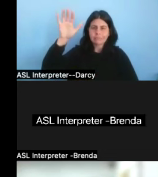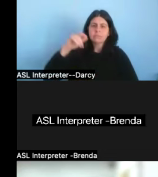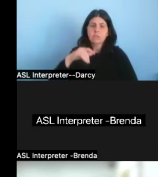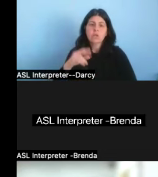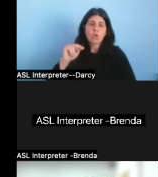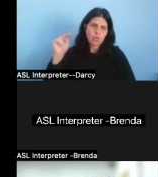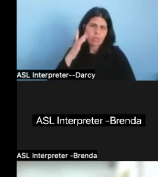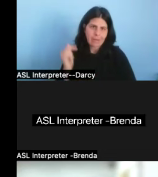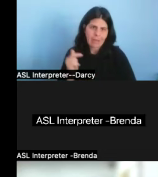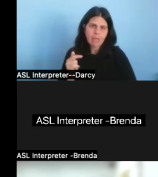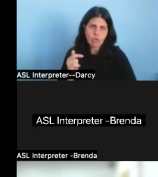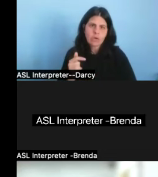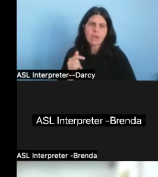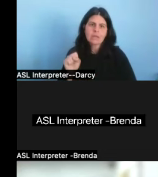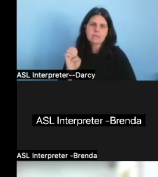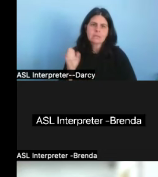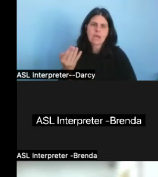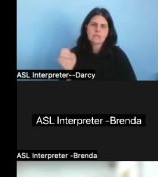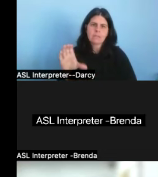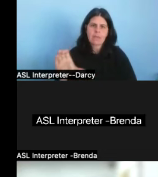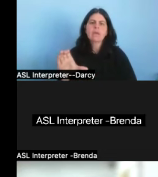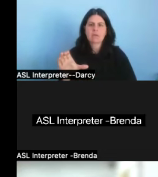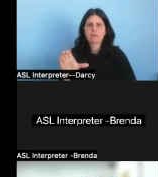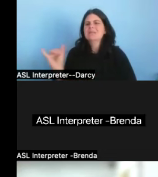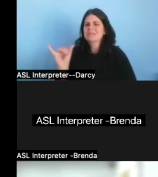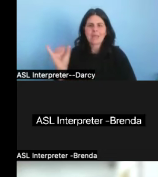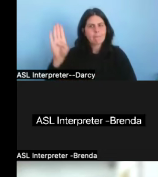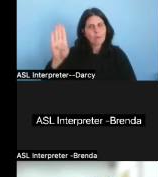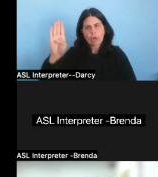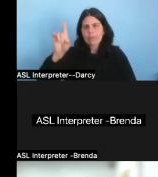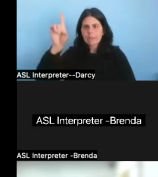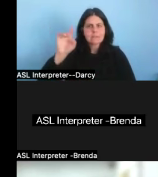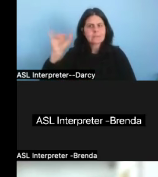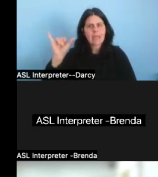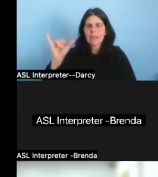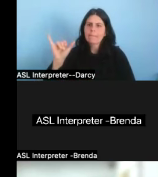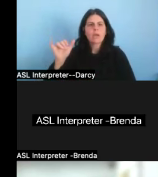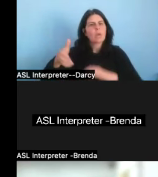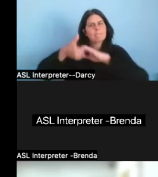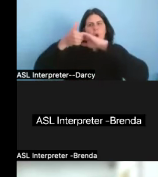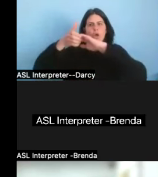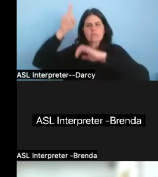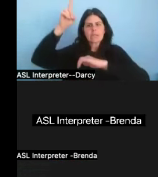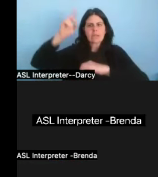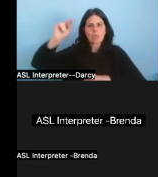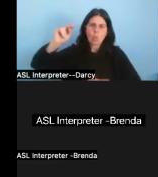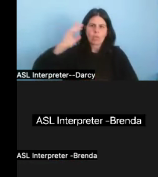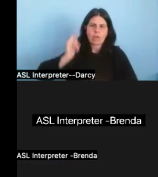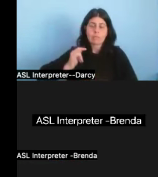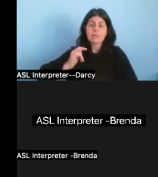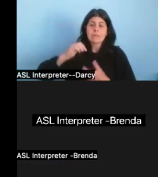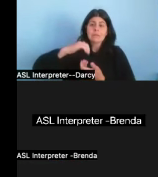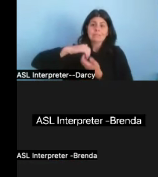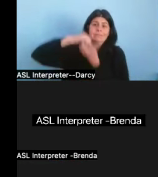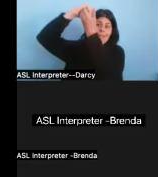Seismic Network run by UC Berkeley, USGS, the same partners up in Northern California. Together, we are called the California